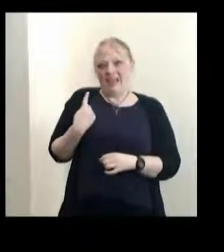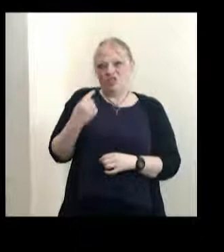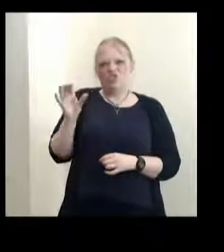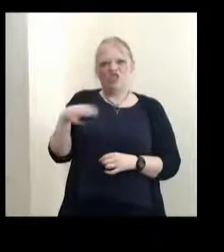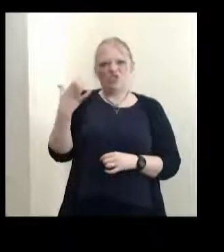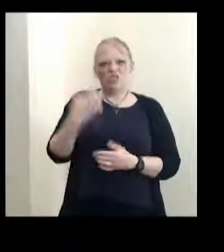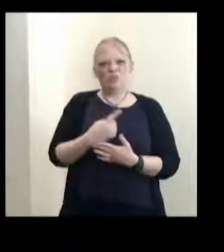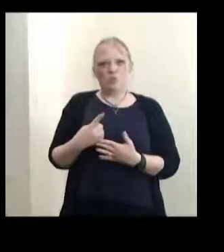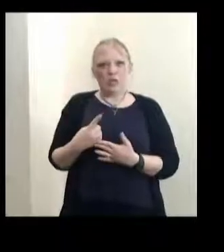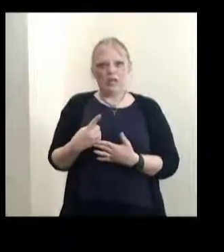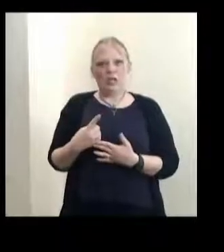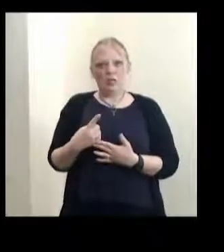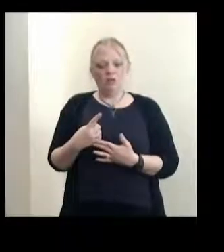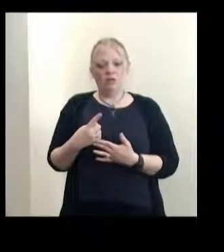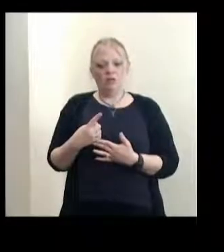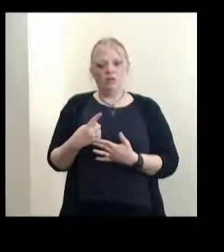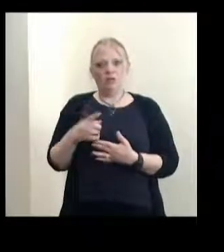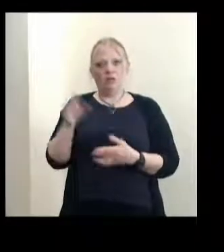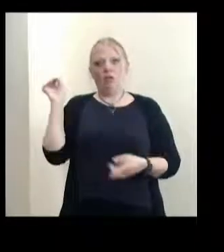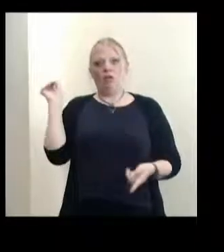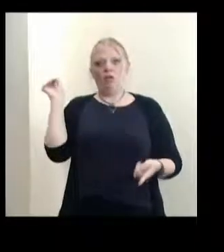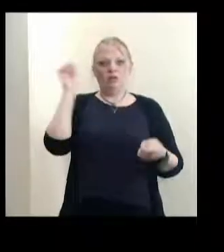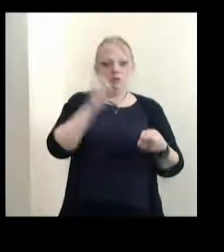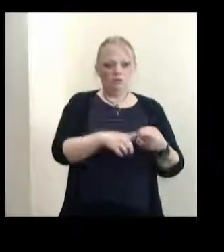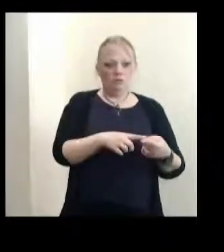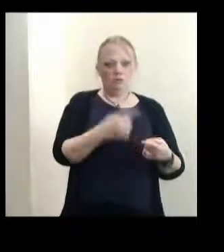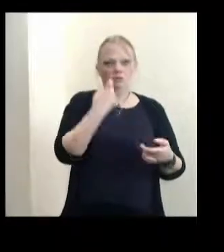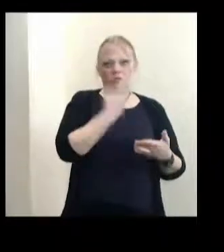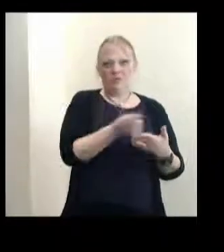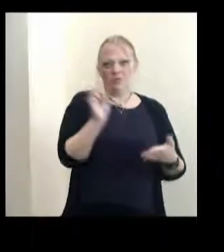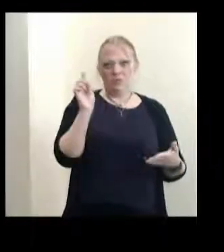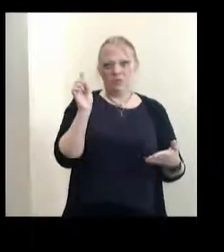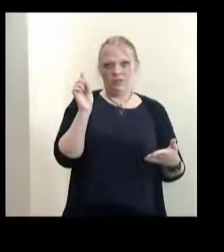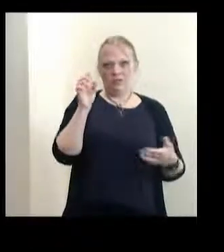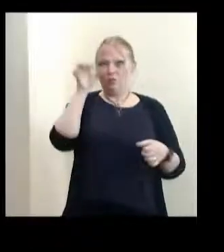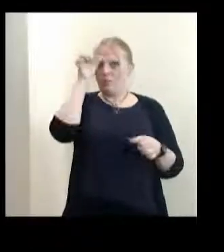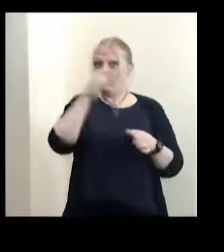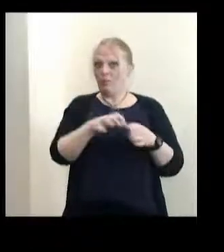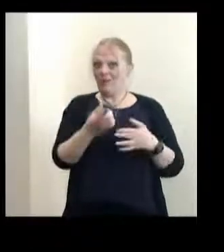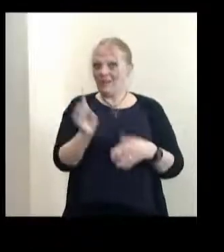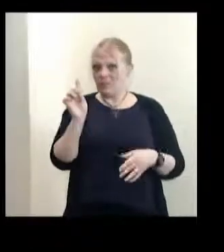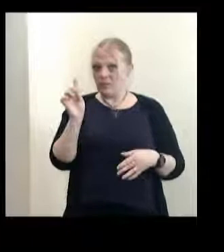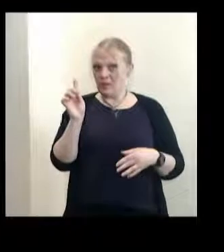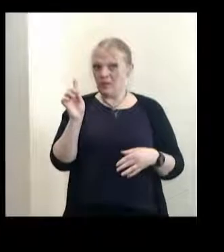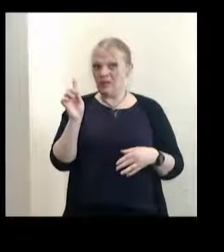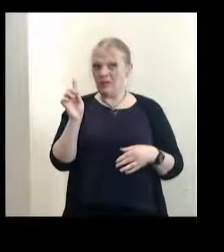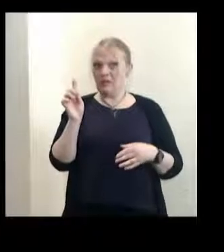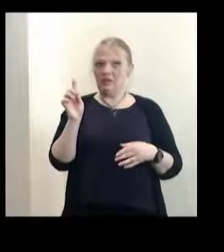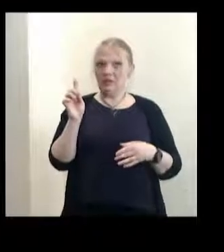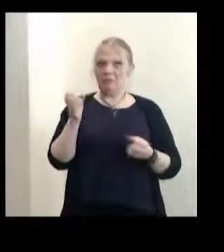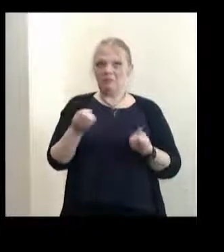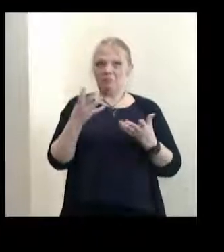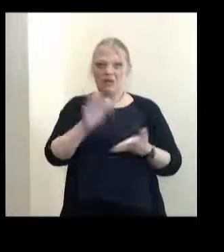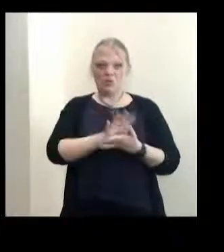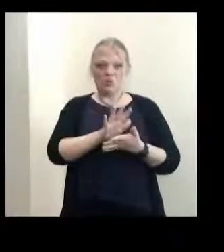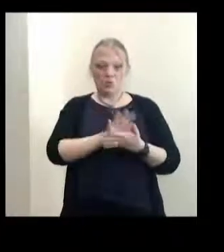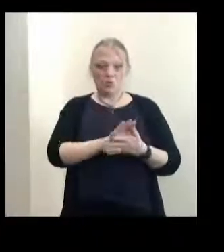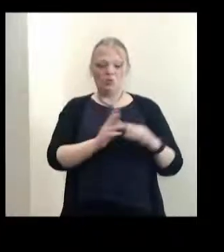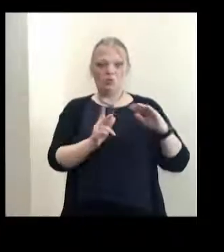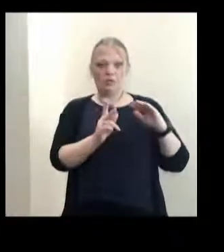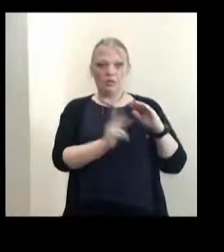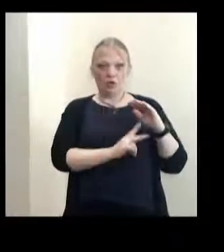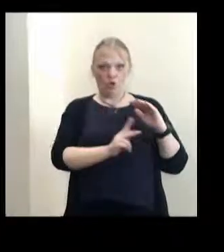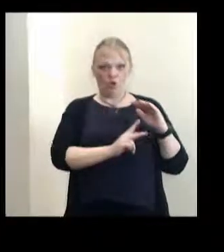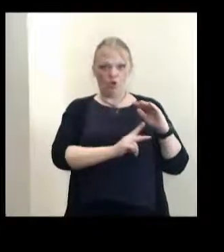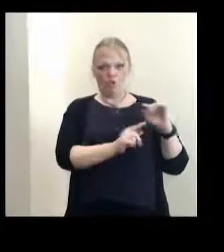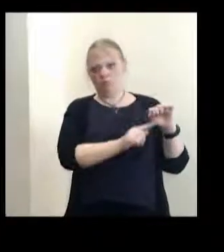week, all the way to last week. So remember, last week, most of the schools from grade kindergarten